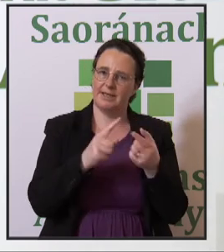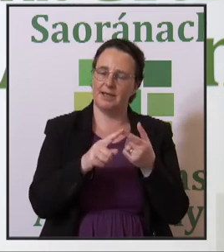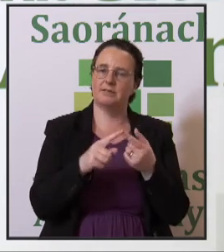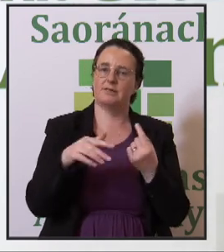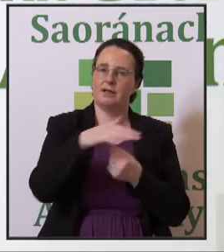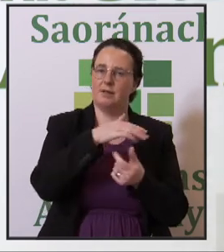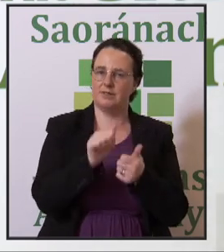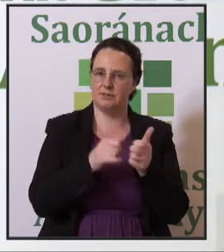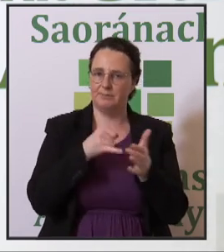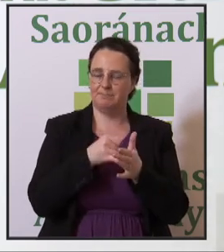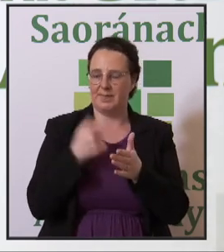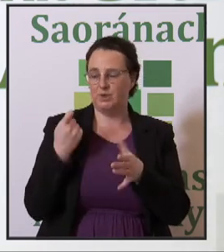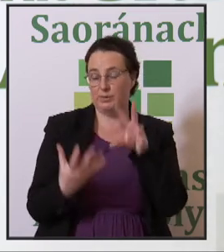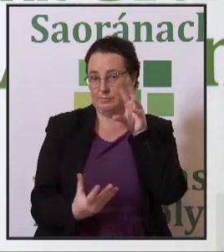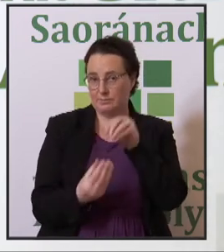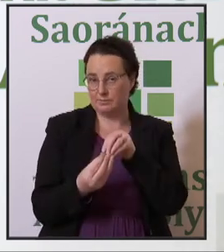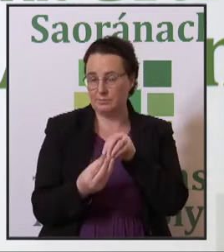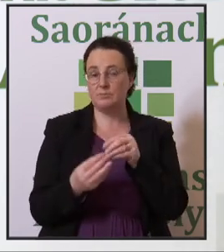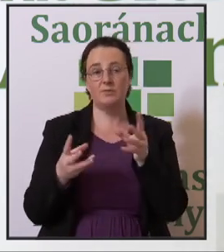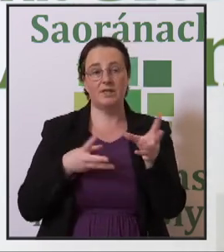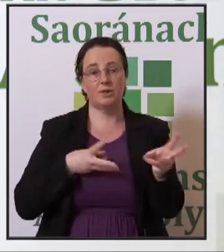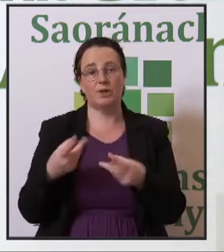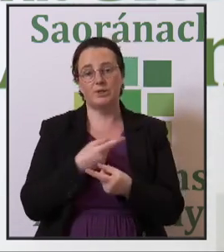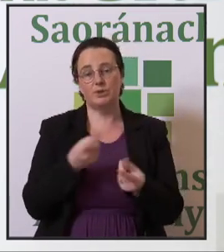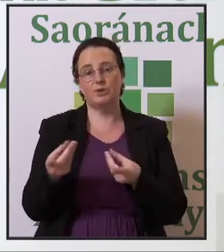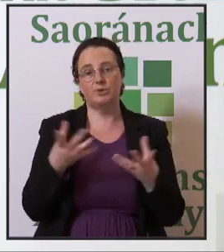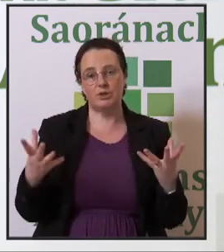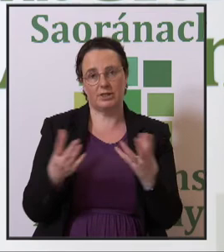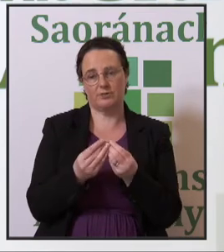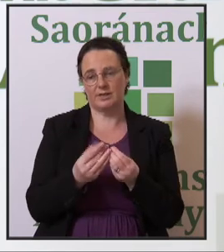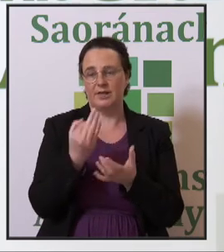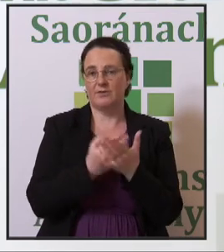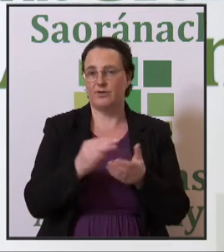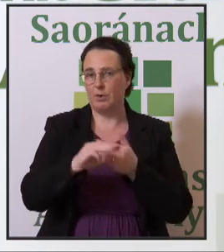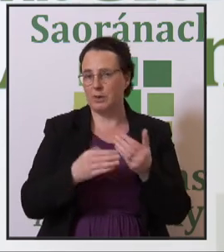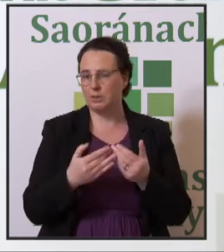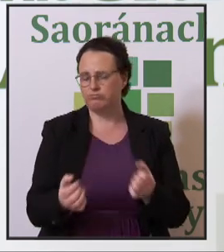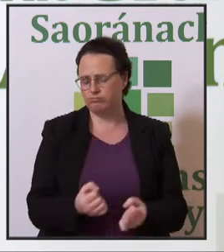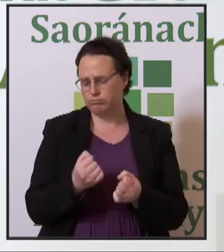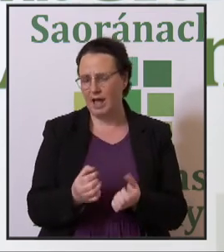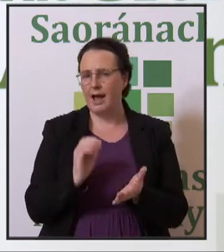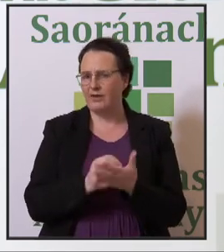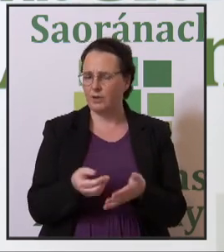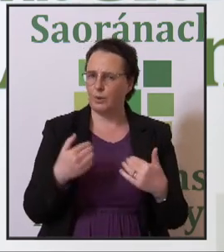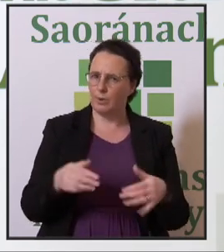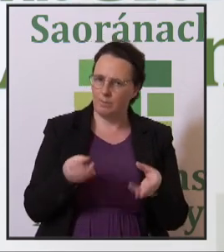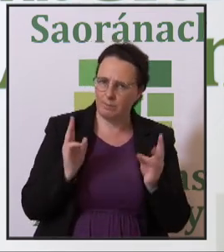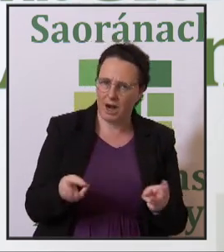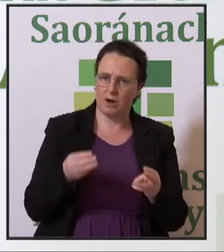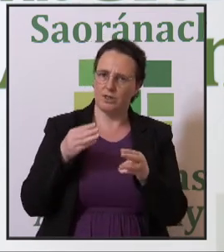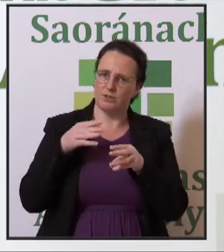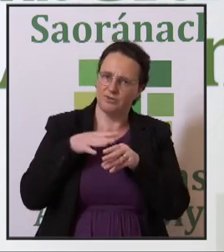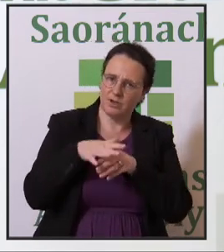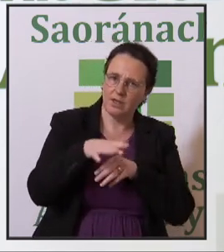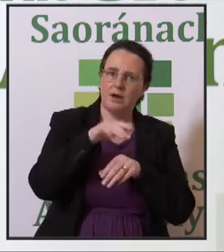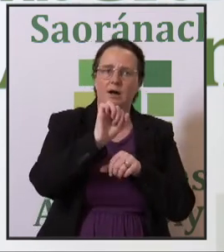So, to conclude, the work you do together over the coming months has great power to shape all of our futures for the